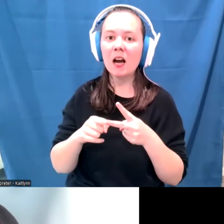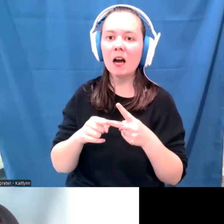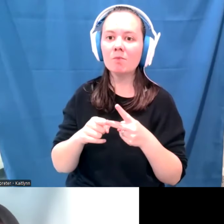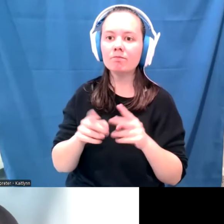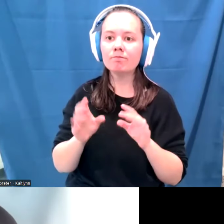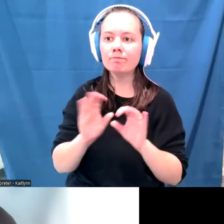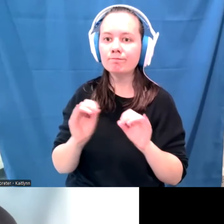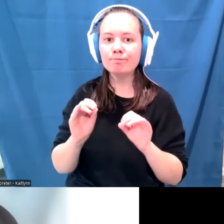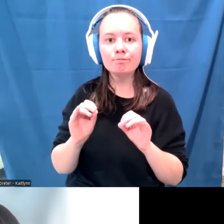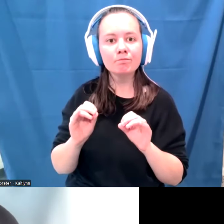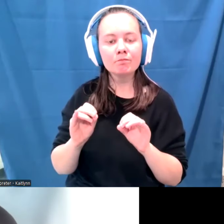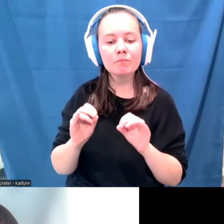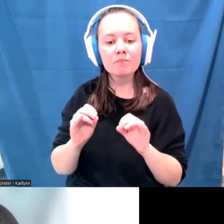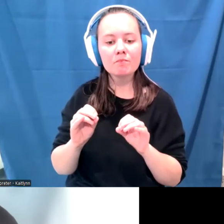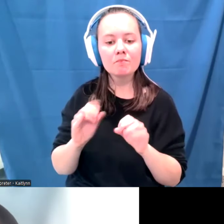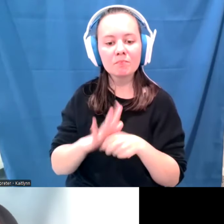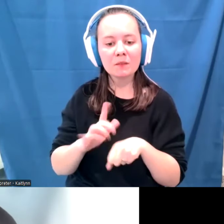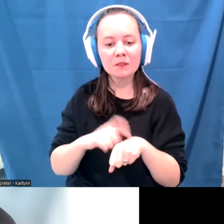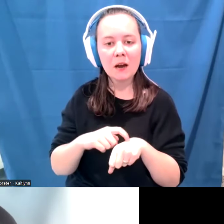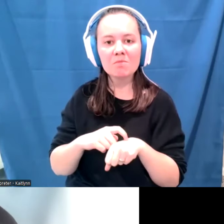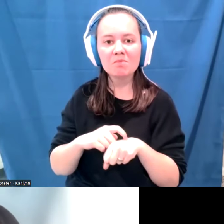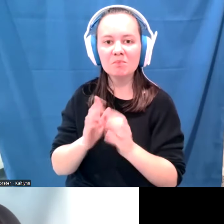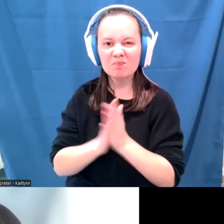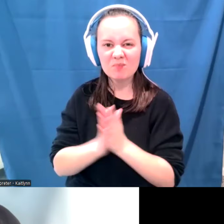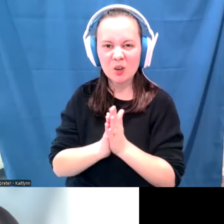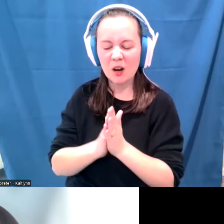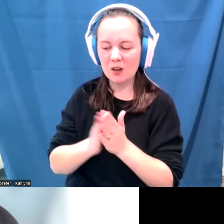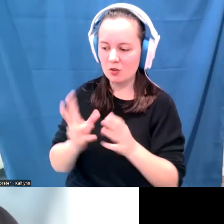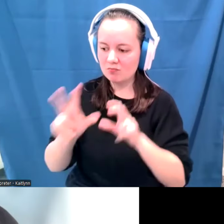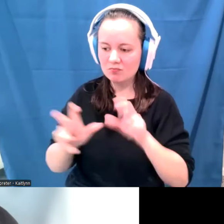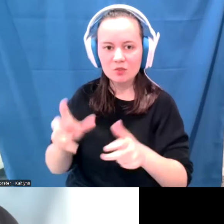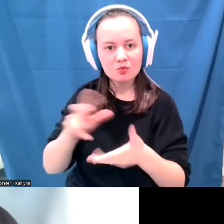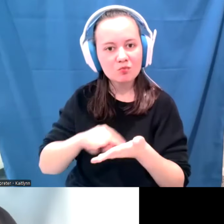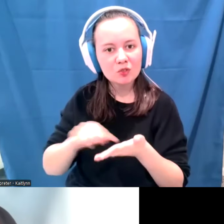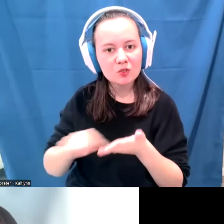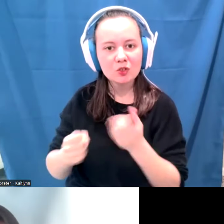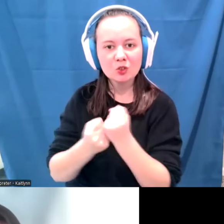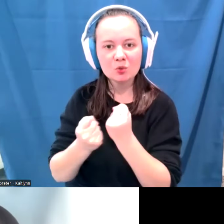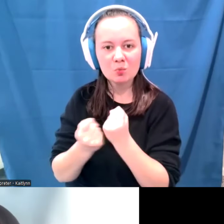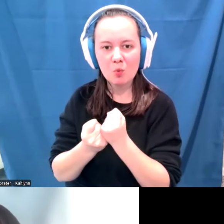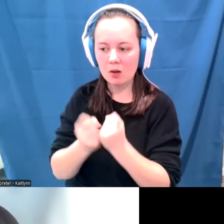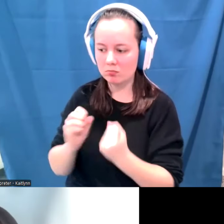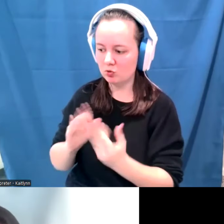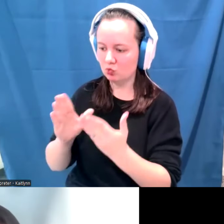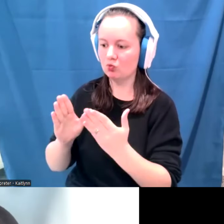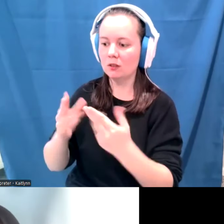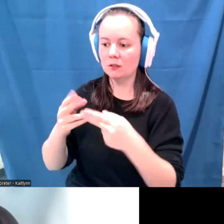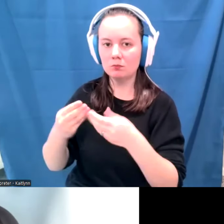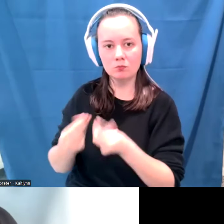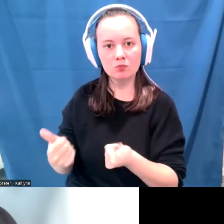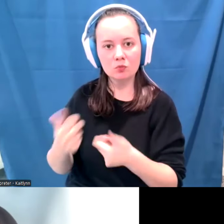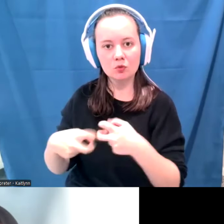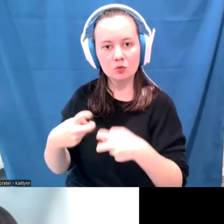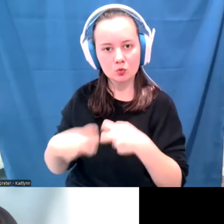solutions and investing in research to address the direct care workforce shortage and supporting